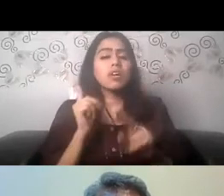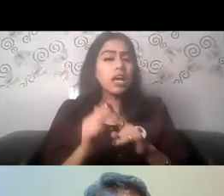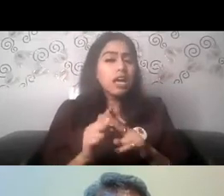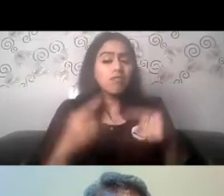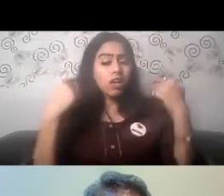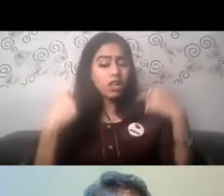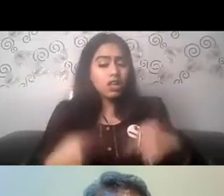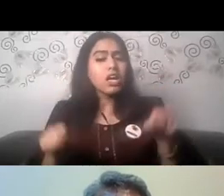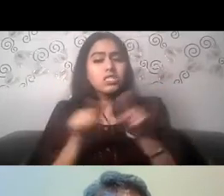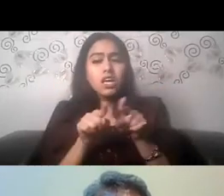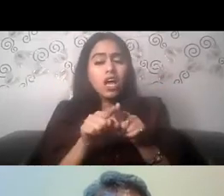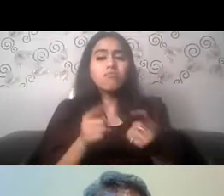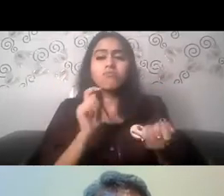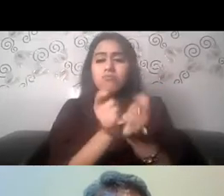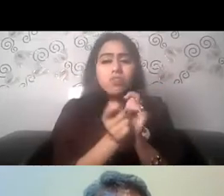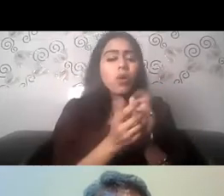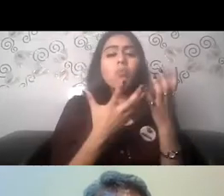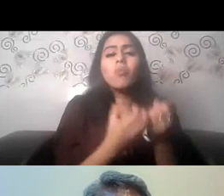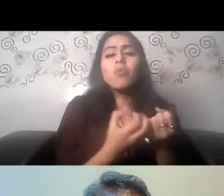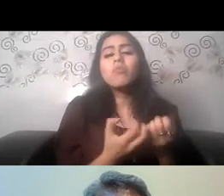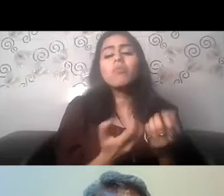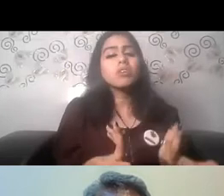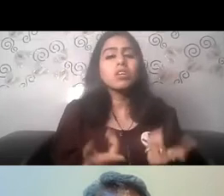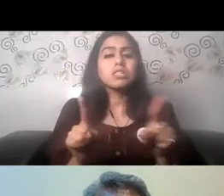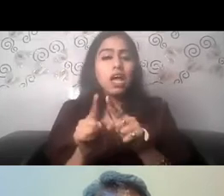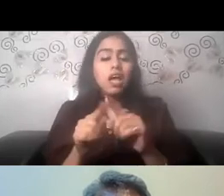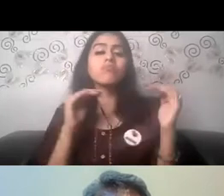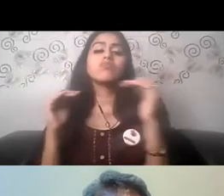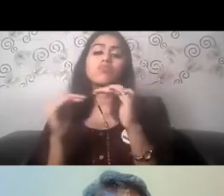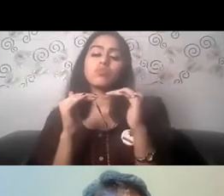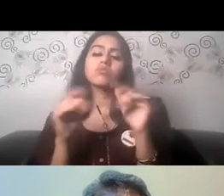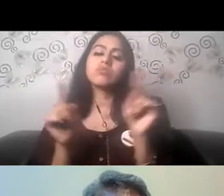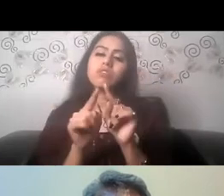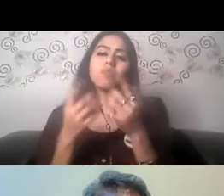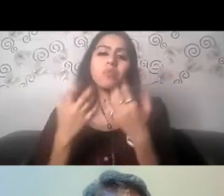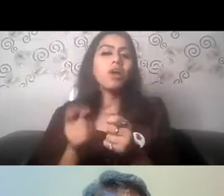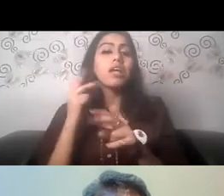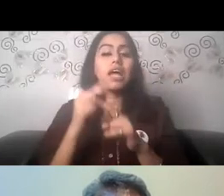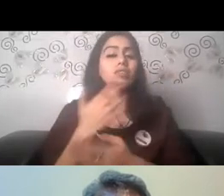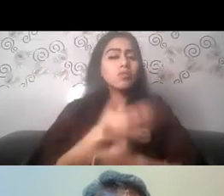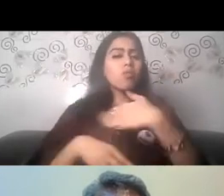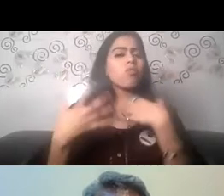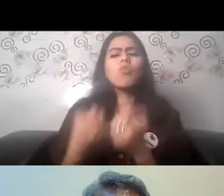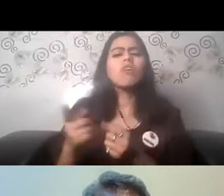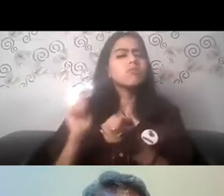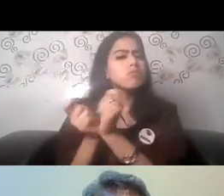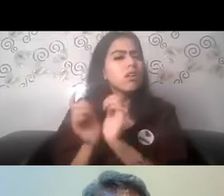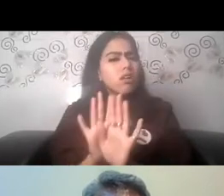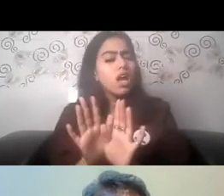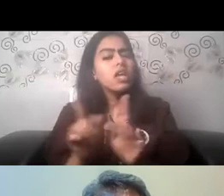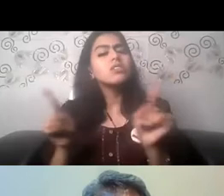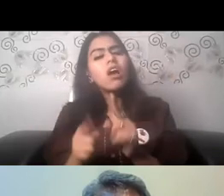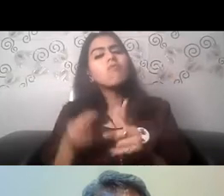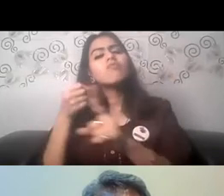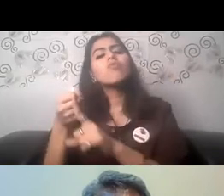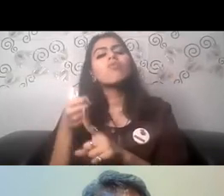social inclusion, and it's about disabled people leading that change. And I think we, much rather than look